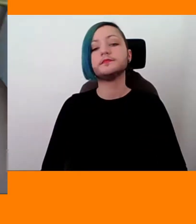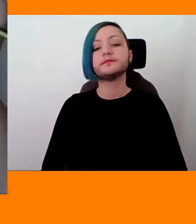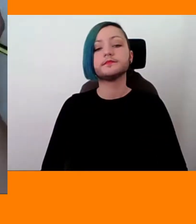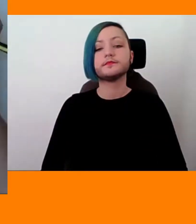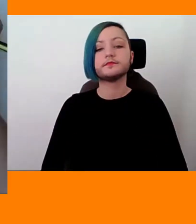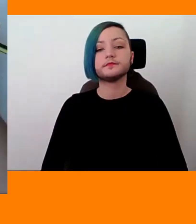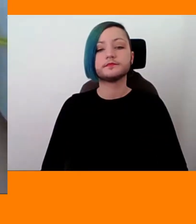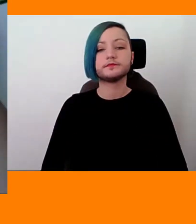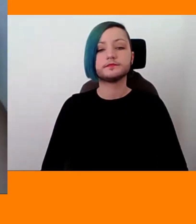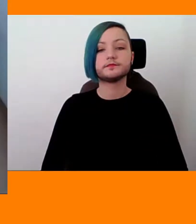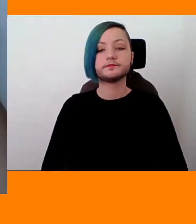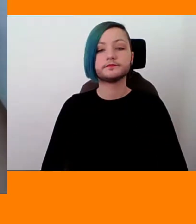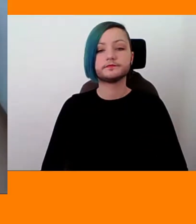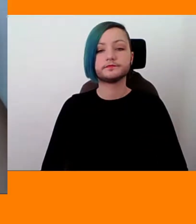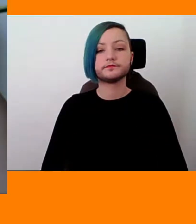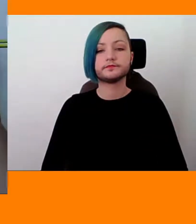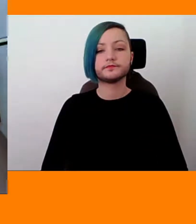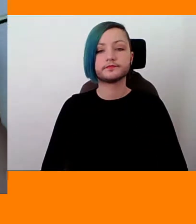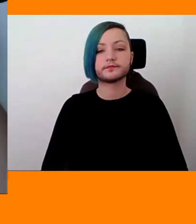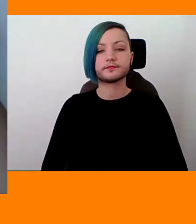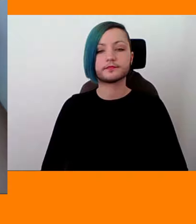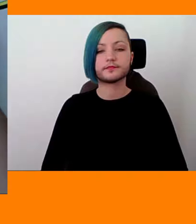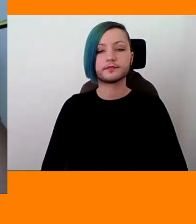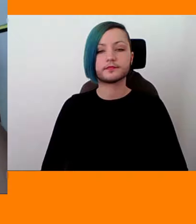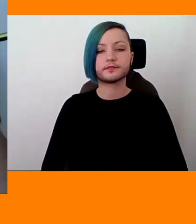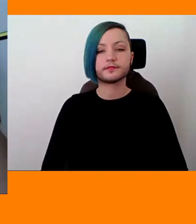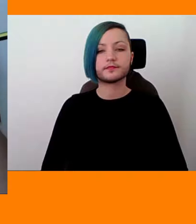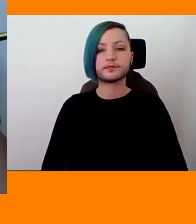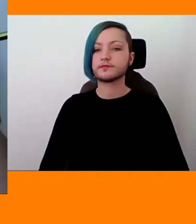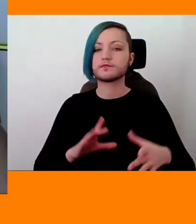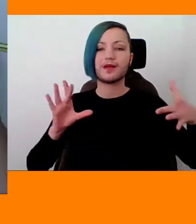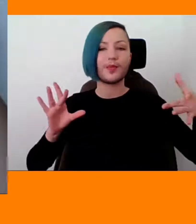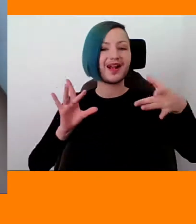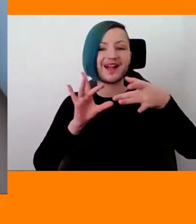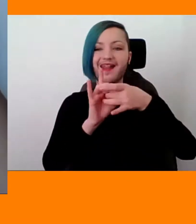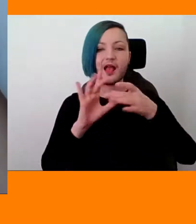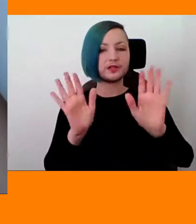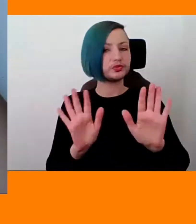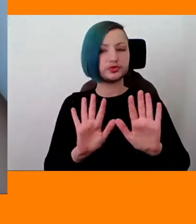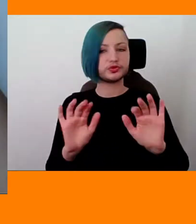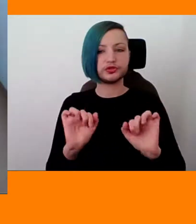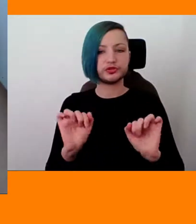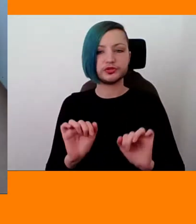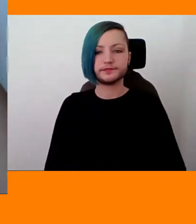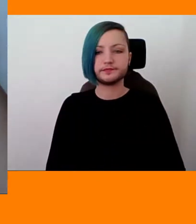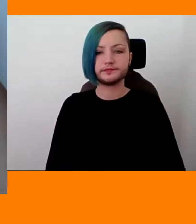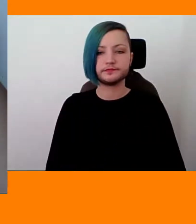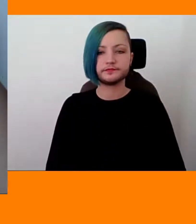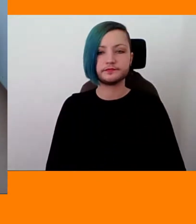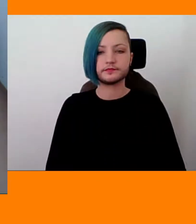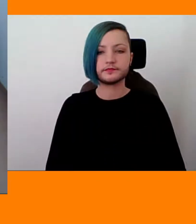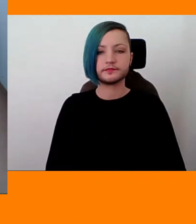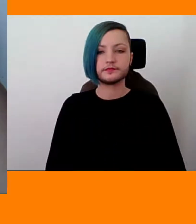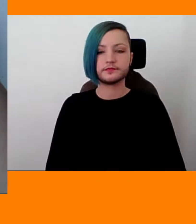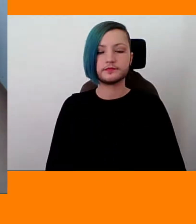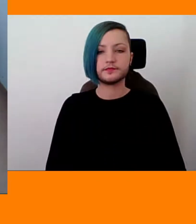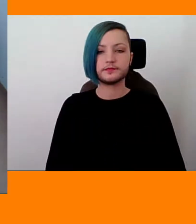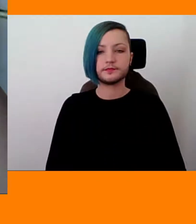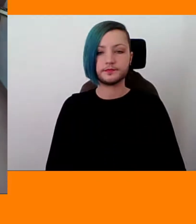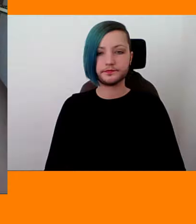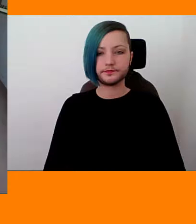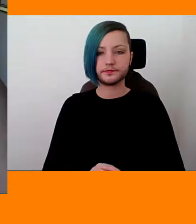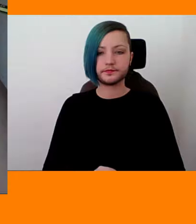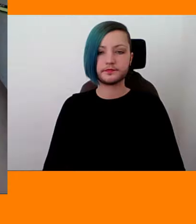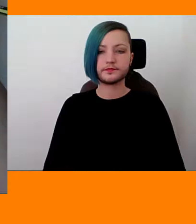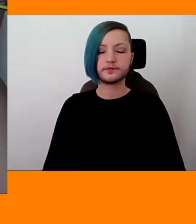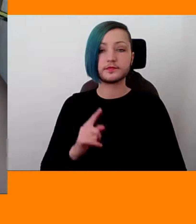And what you need to do here is not connect all of your lines up. So roughly around about this area here is going to